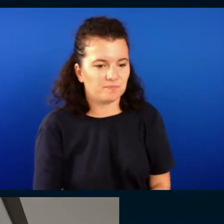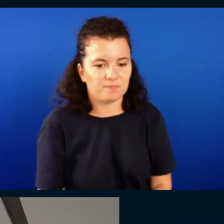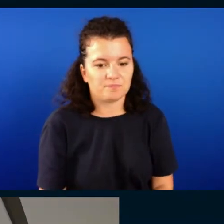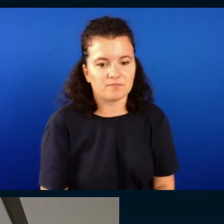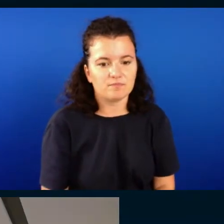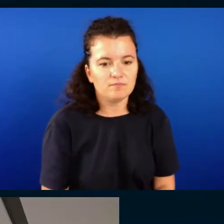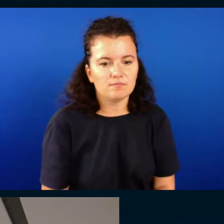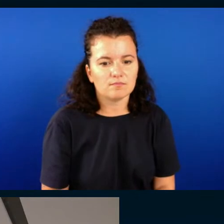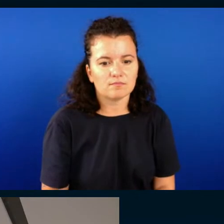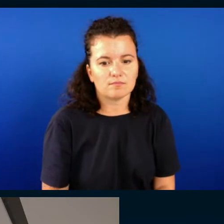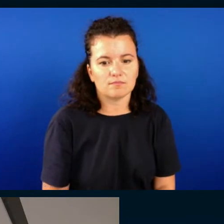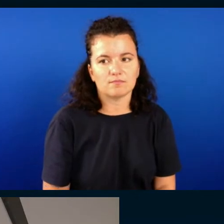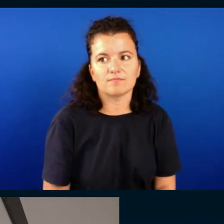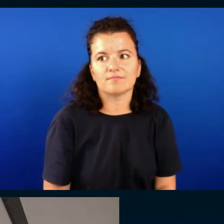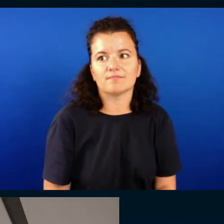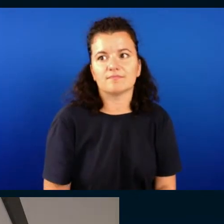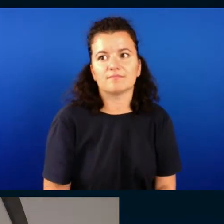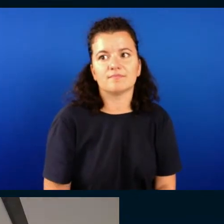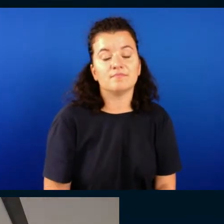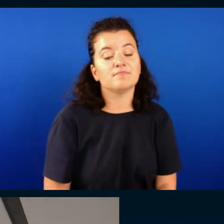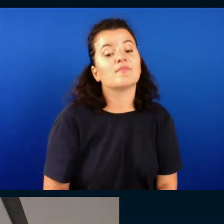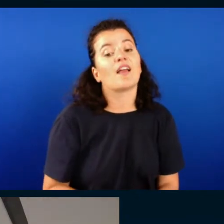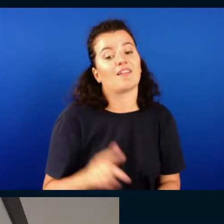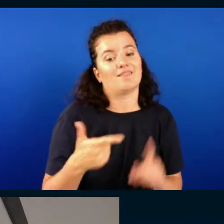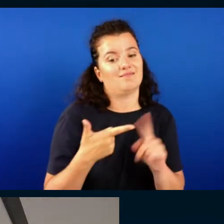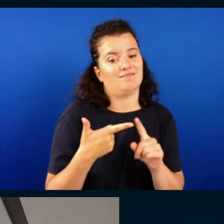on the chat, we had another question.